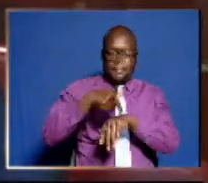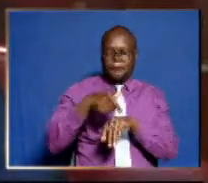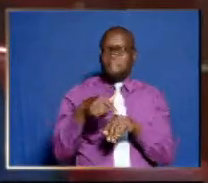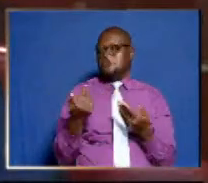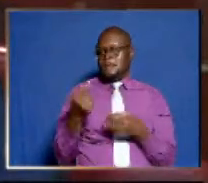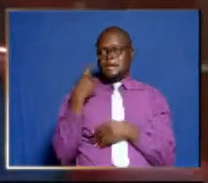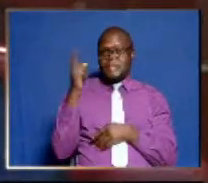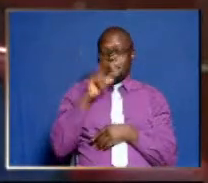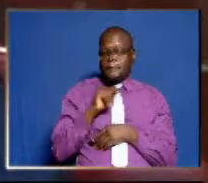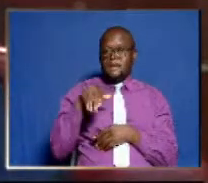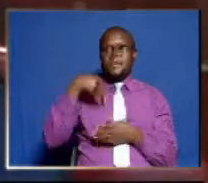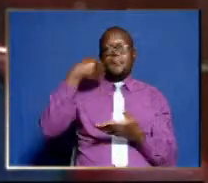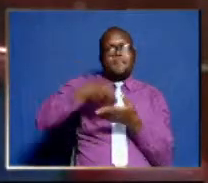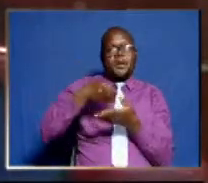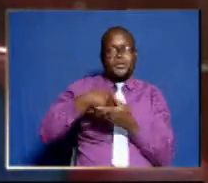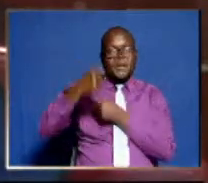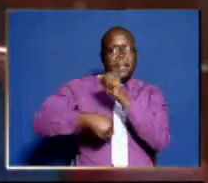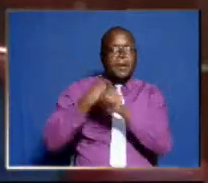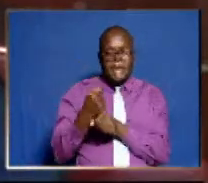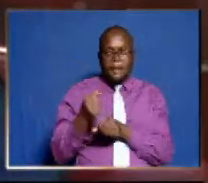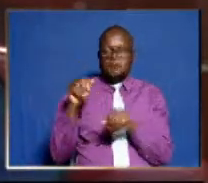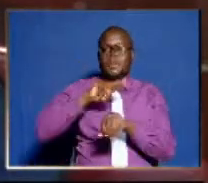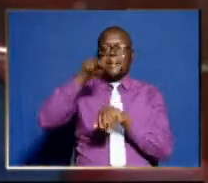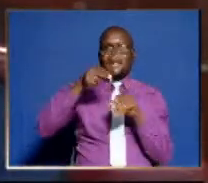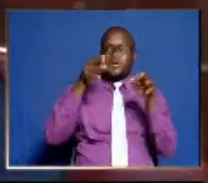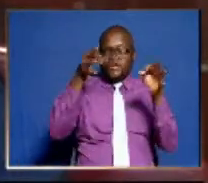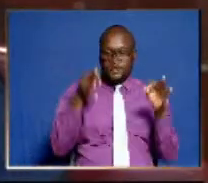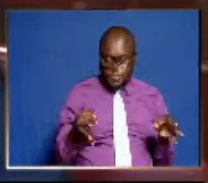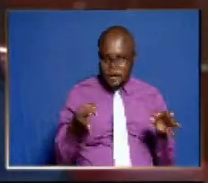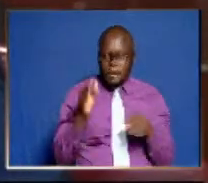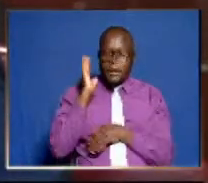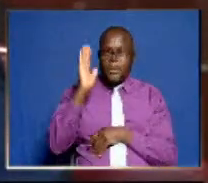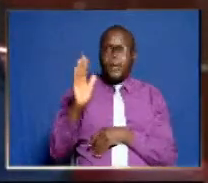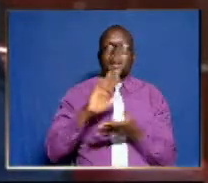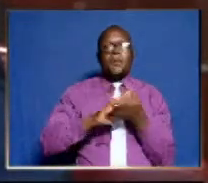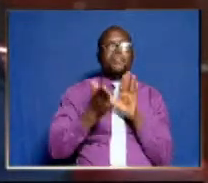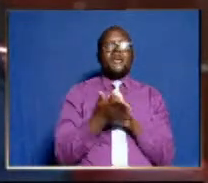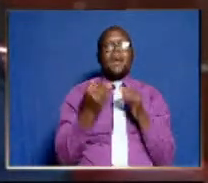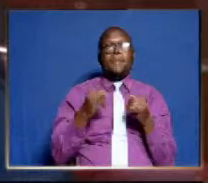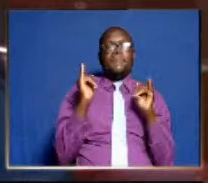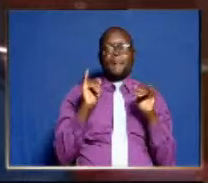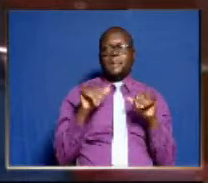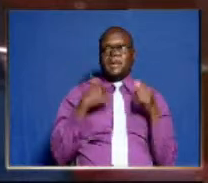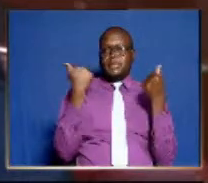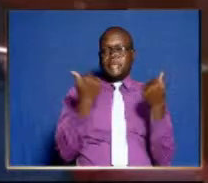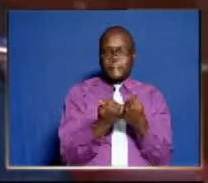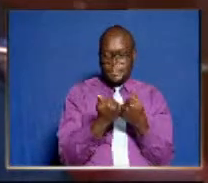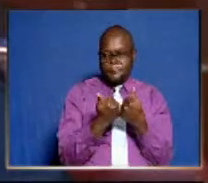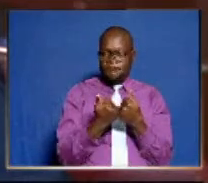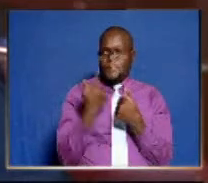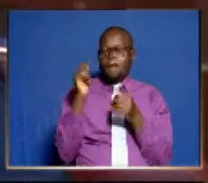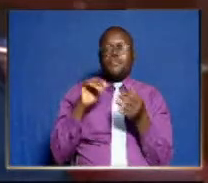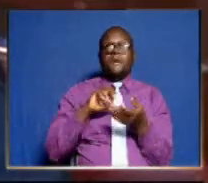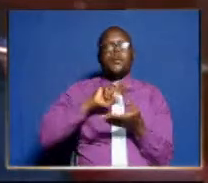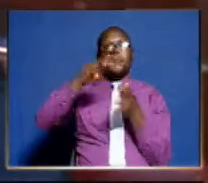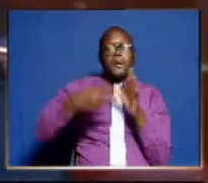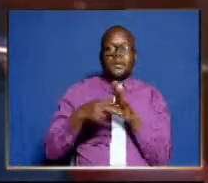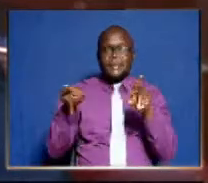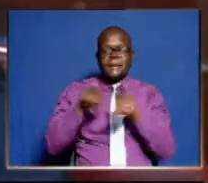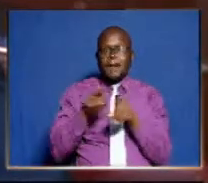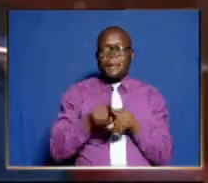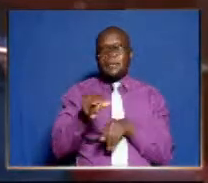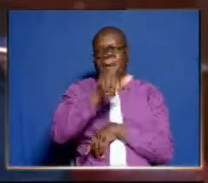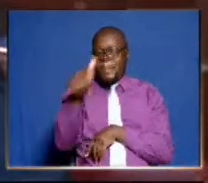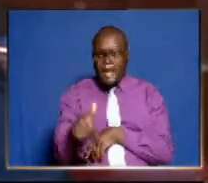that in the next financial year, the National Treasury will become an implementing agency for projects such as the